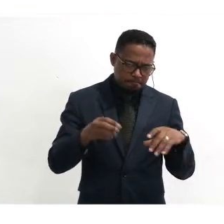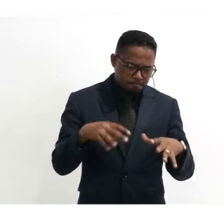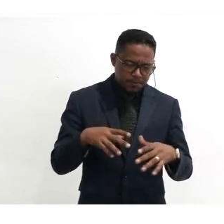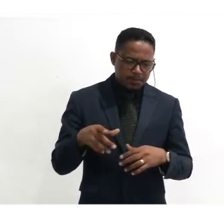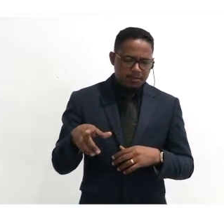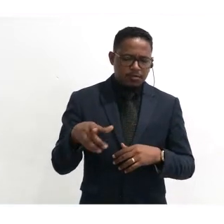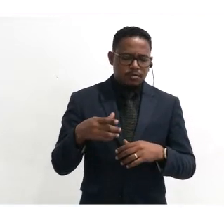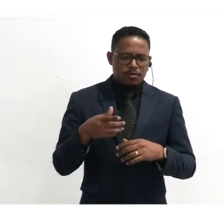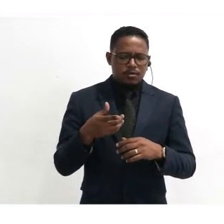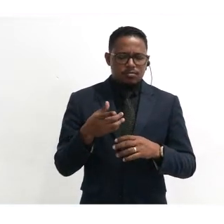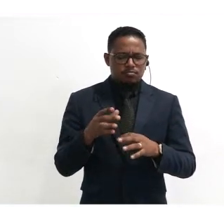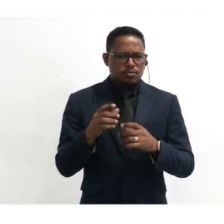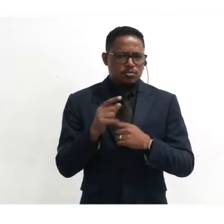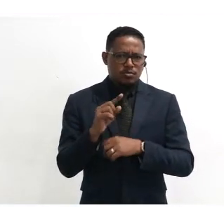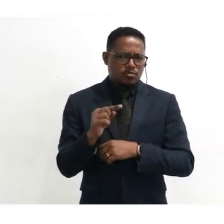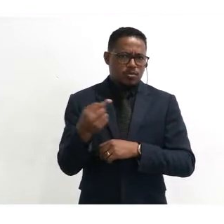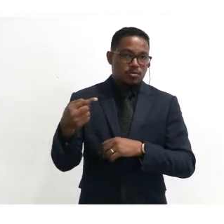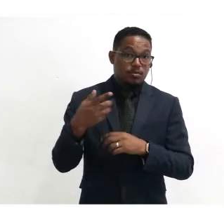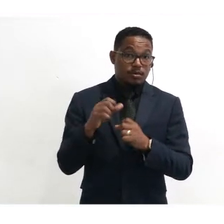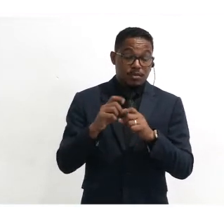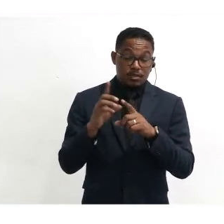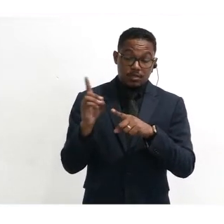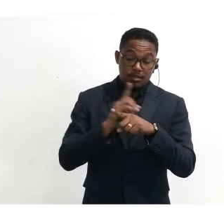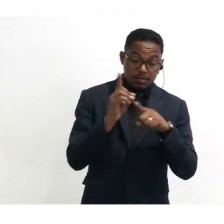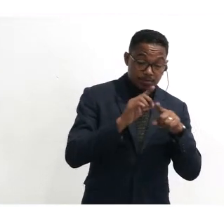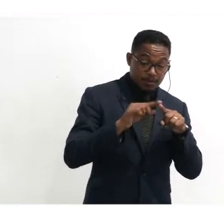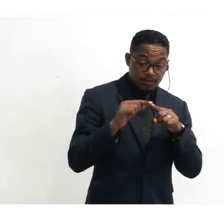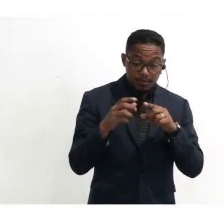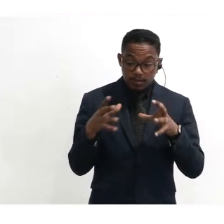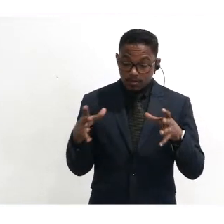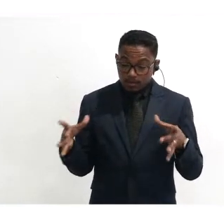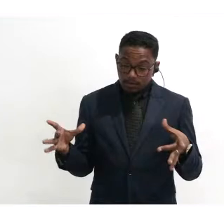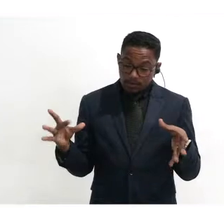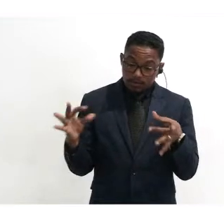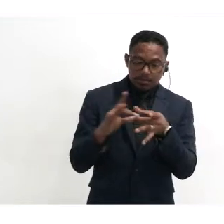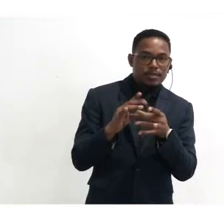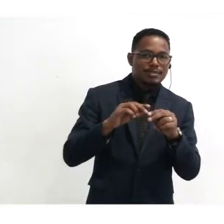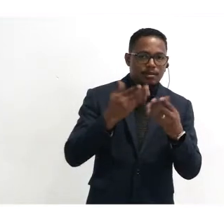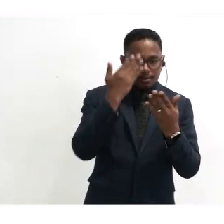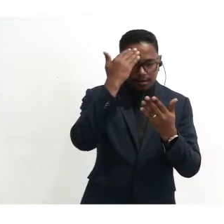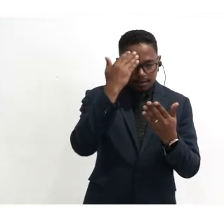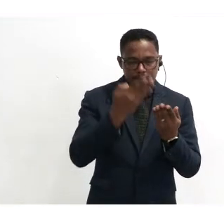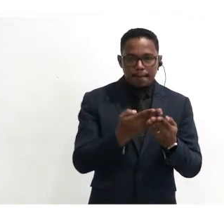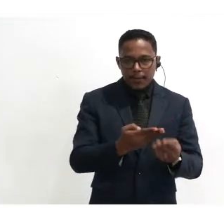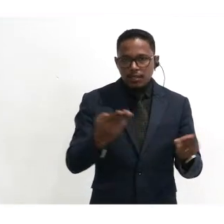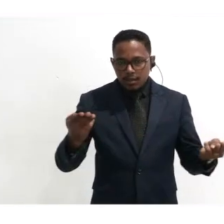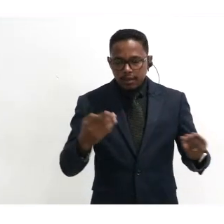play. So you have to know something about materials and chemistry and